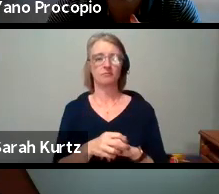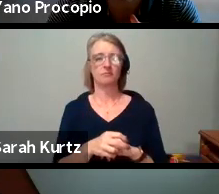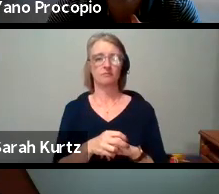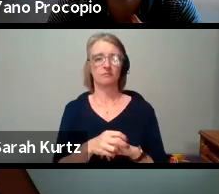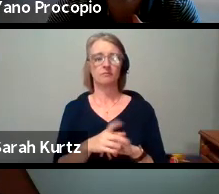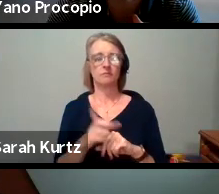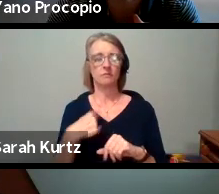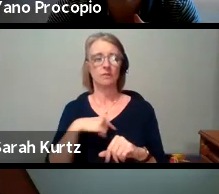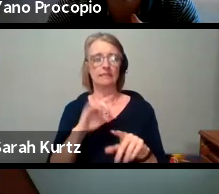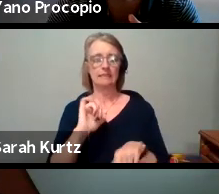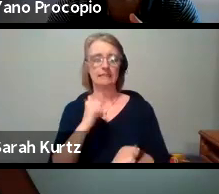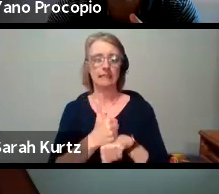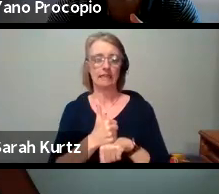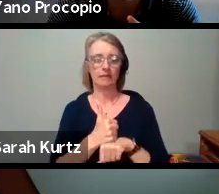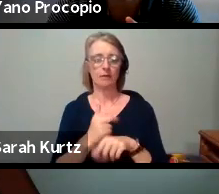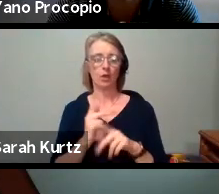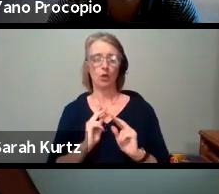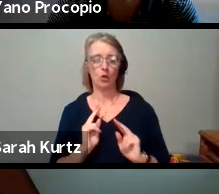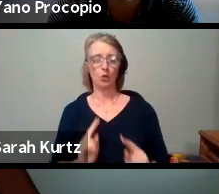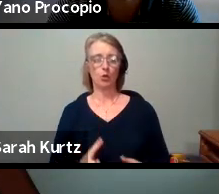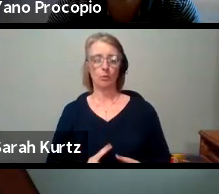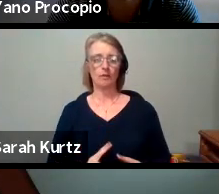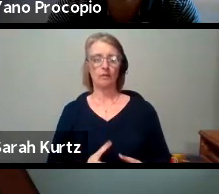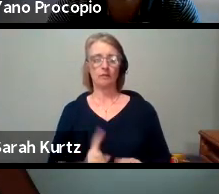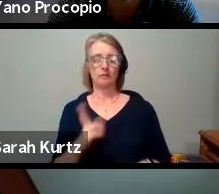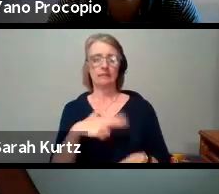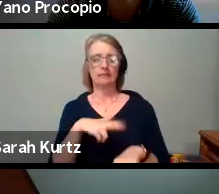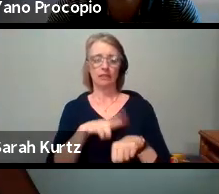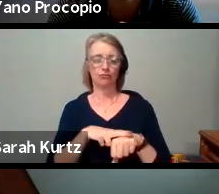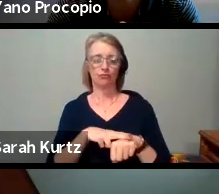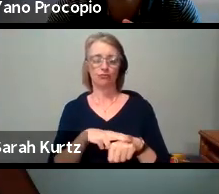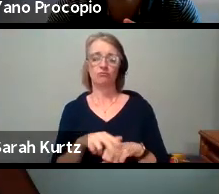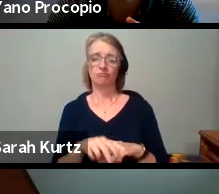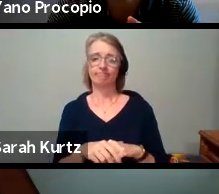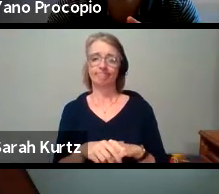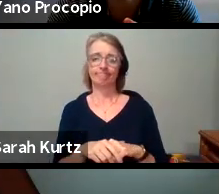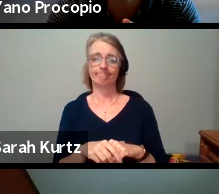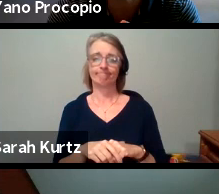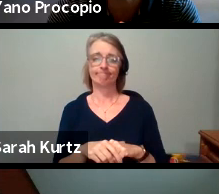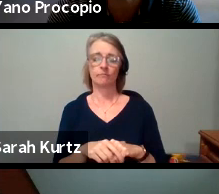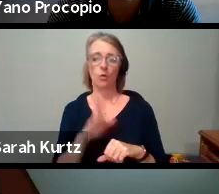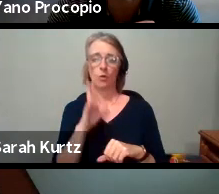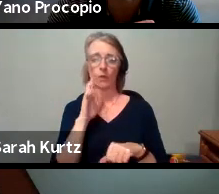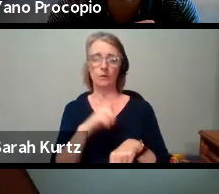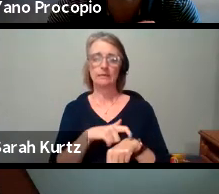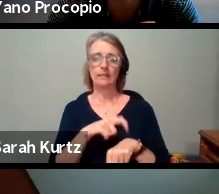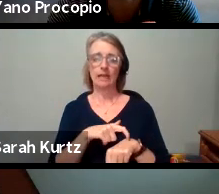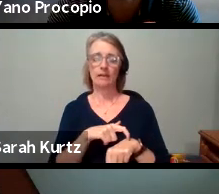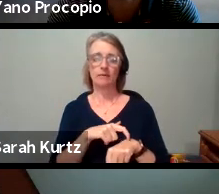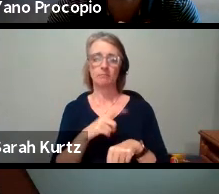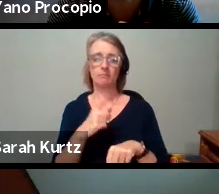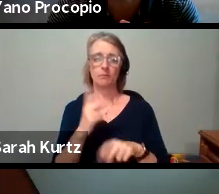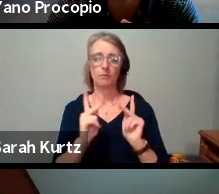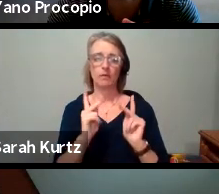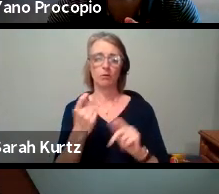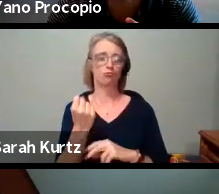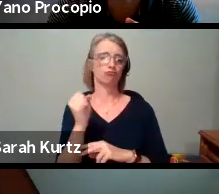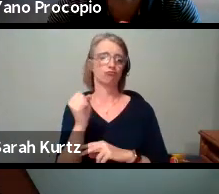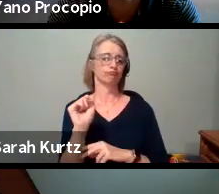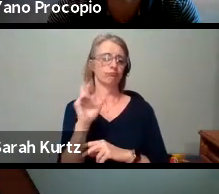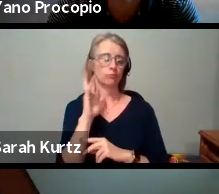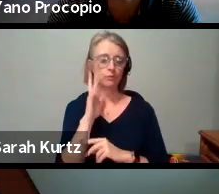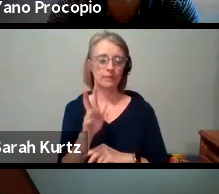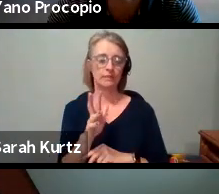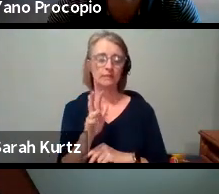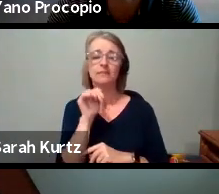exploited human beings, and as is human nature, there would come a time when those people revolted.